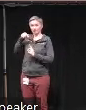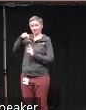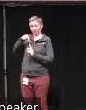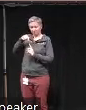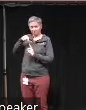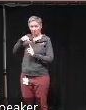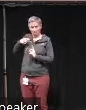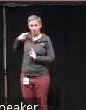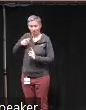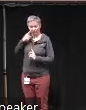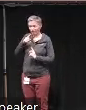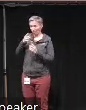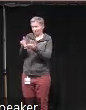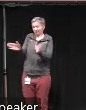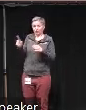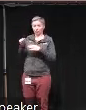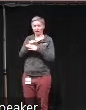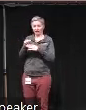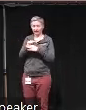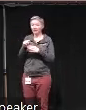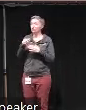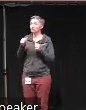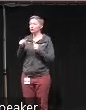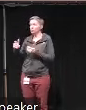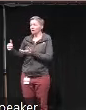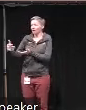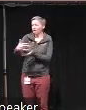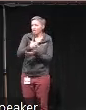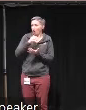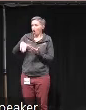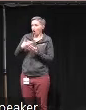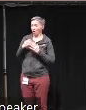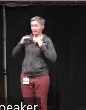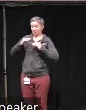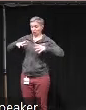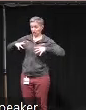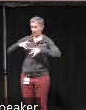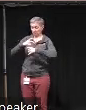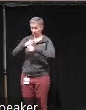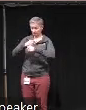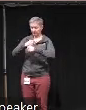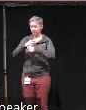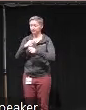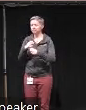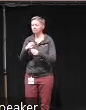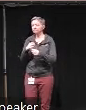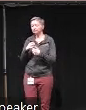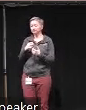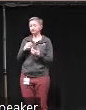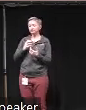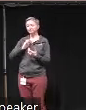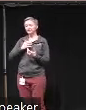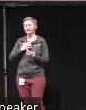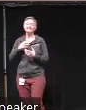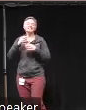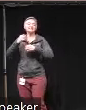It should be the idea of consolidating all the teaching days to Wednesday is something that our Associate Chair of